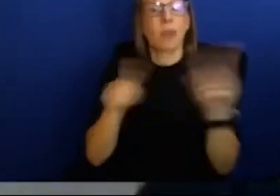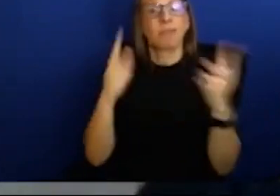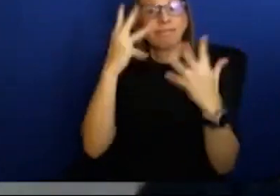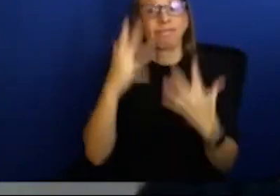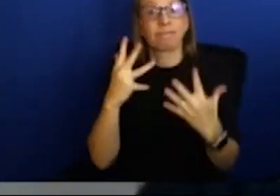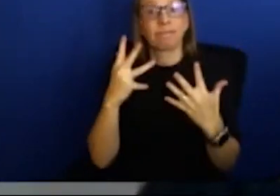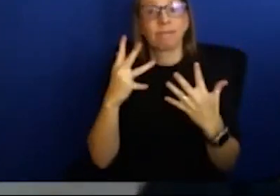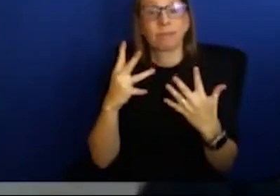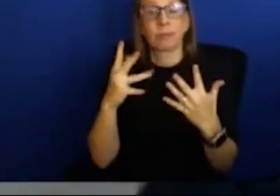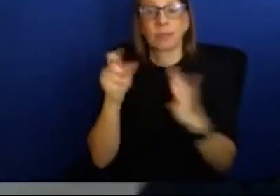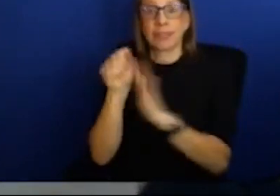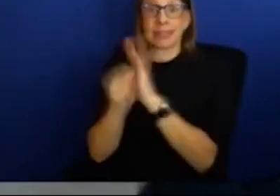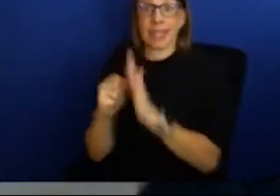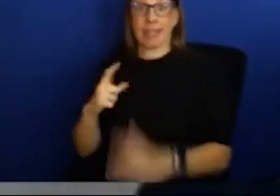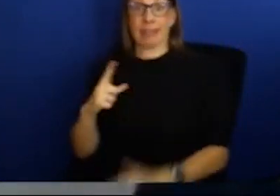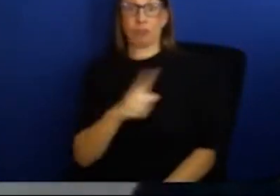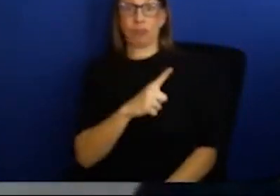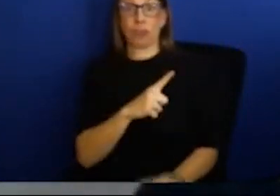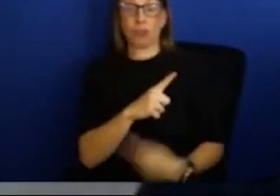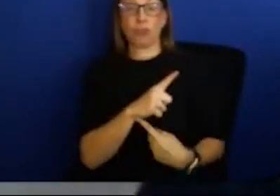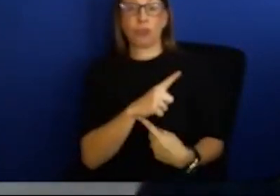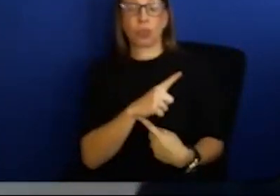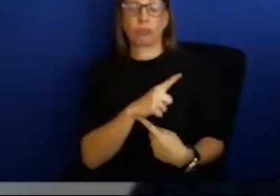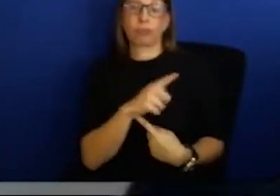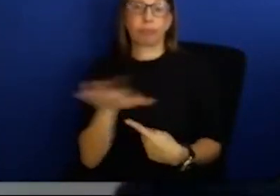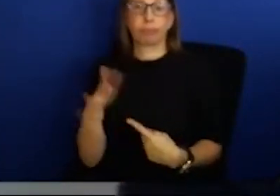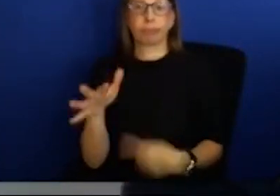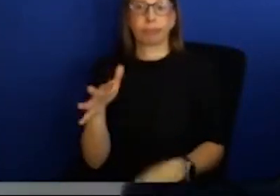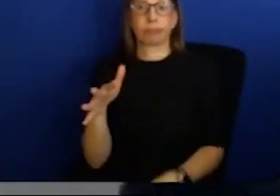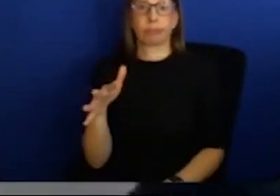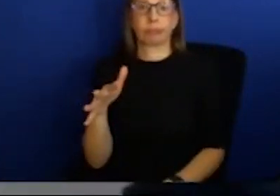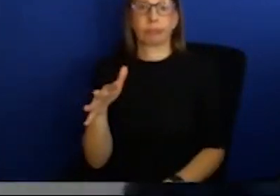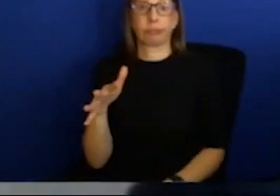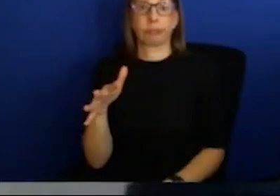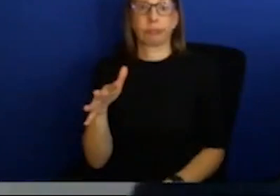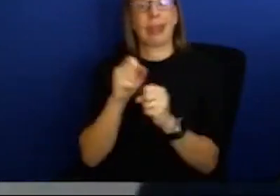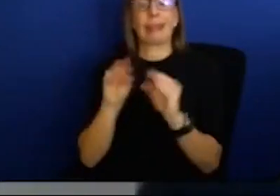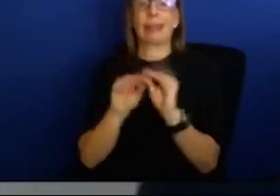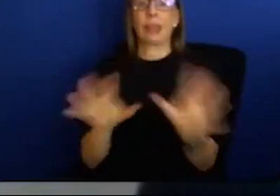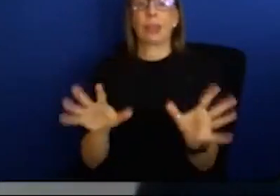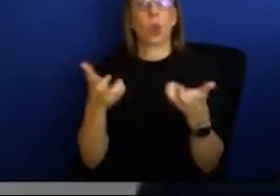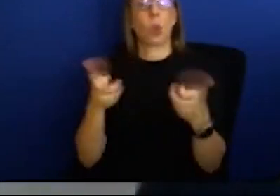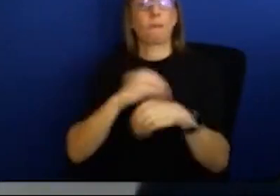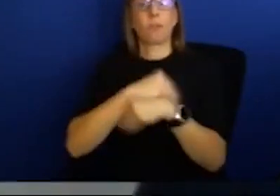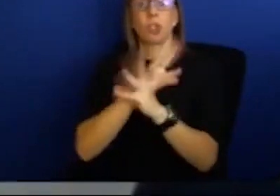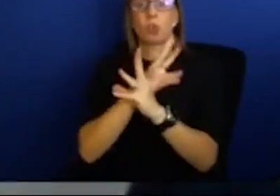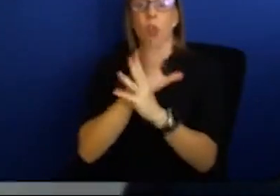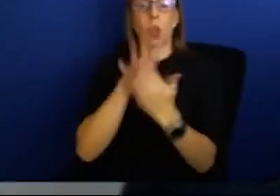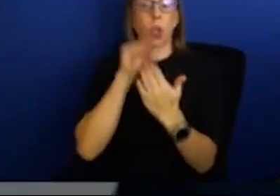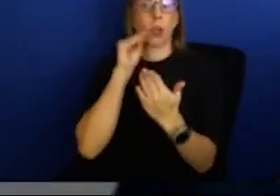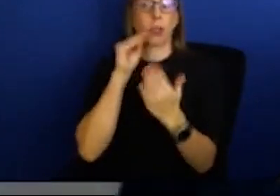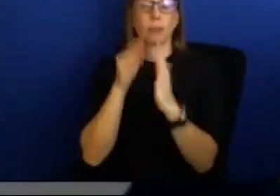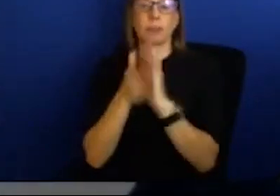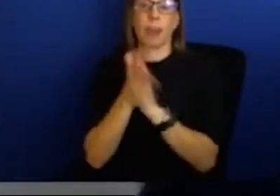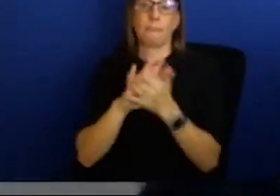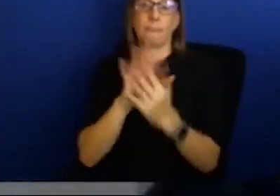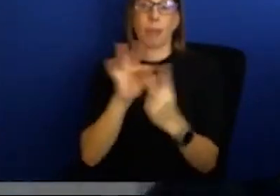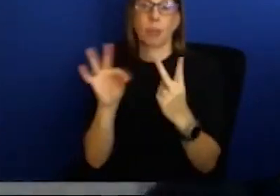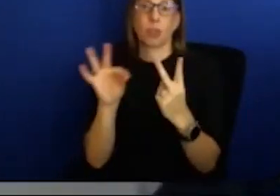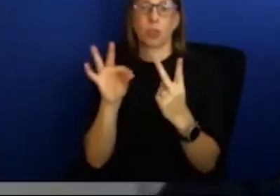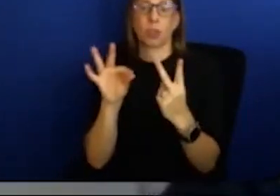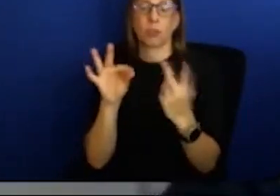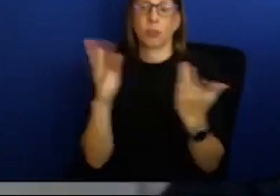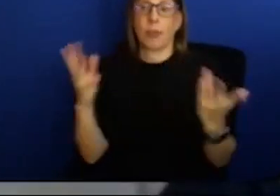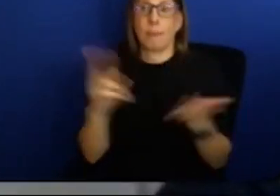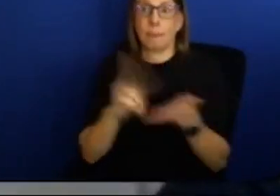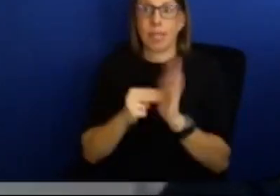folks in the state legislature have sort of made it clear that they don't want virtual learning to be a possibility. And it really just holds all